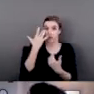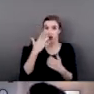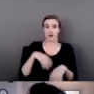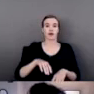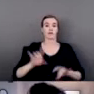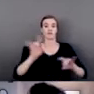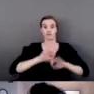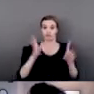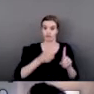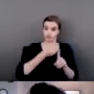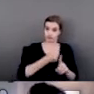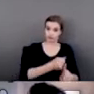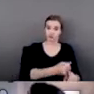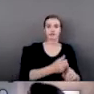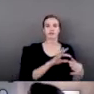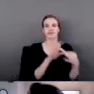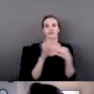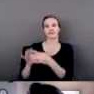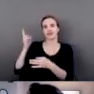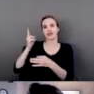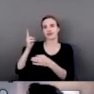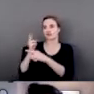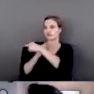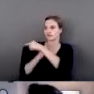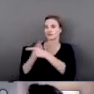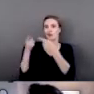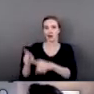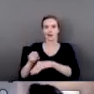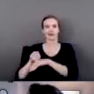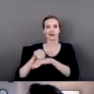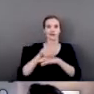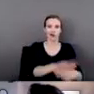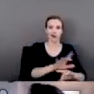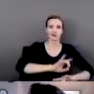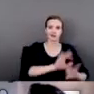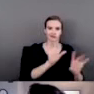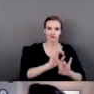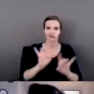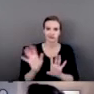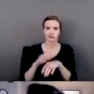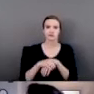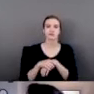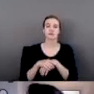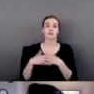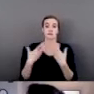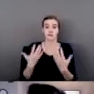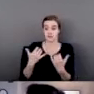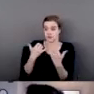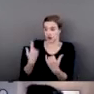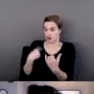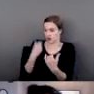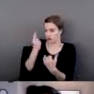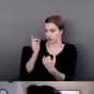our people. And with the historical context and the history of our violence, this